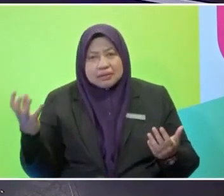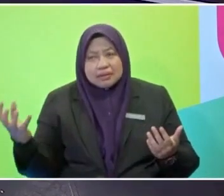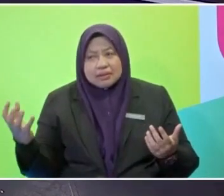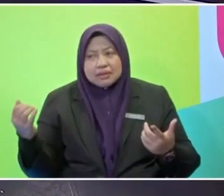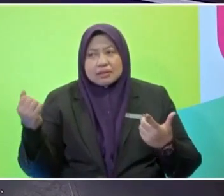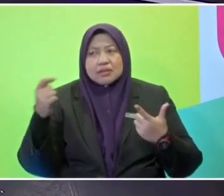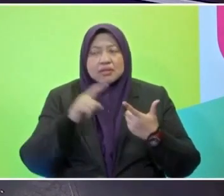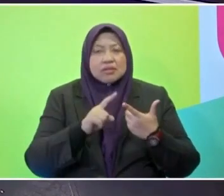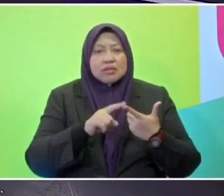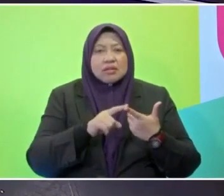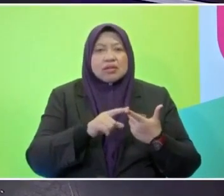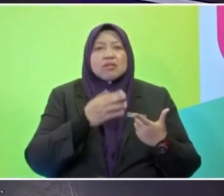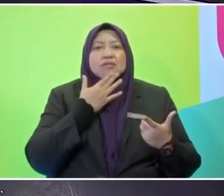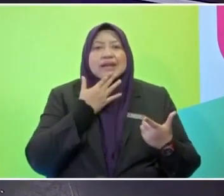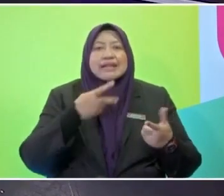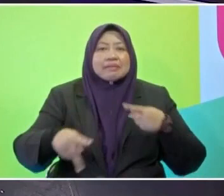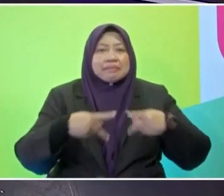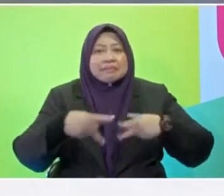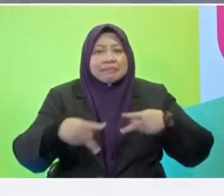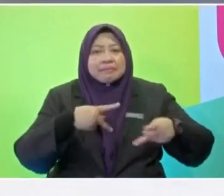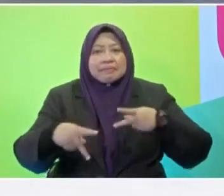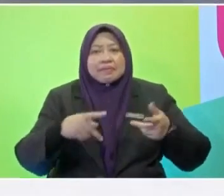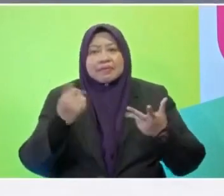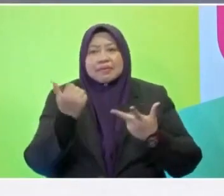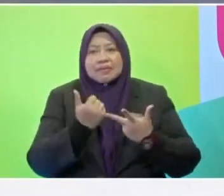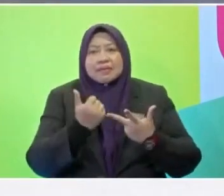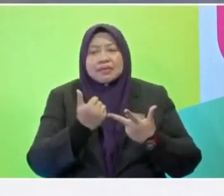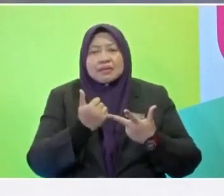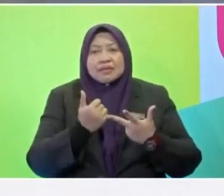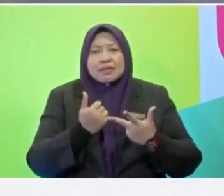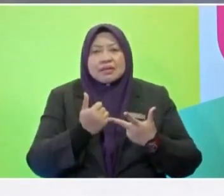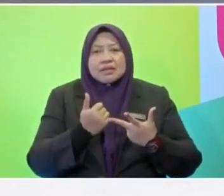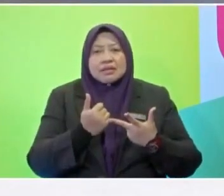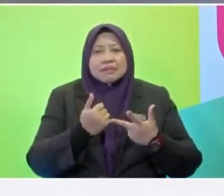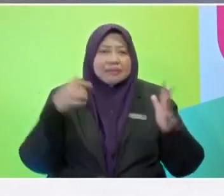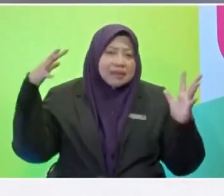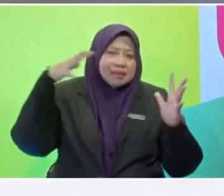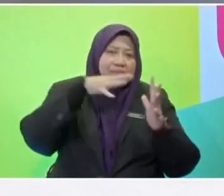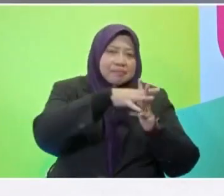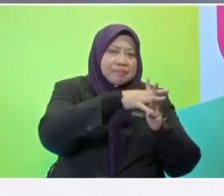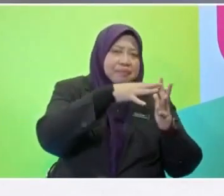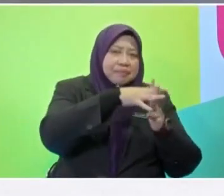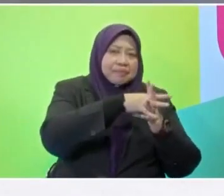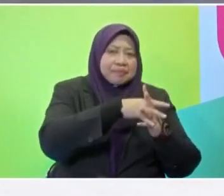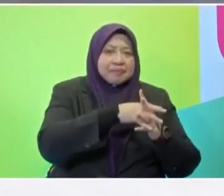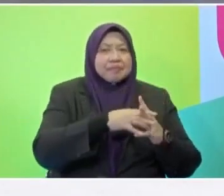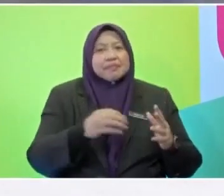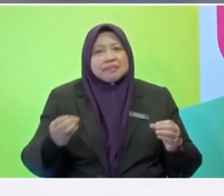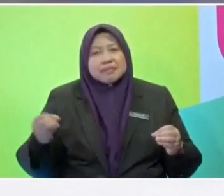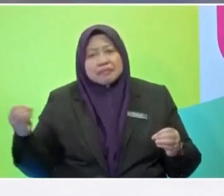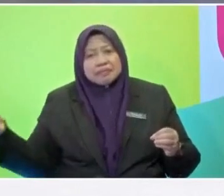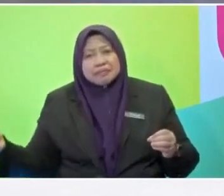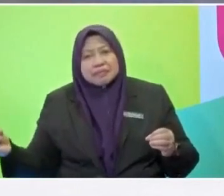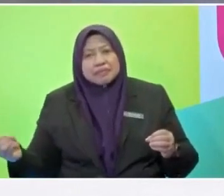colored plastic. And the third one is made out of a transparent object. Mm-hmm. Okay, so